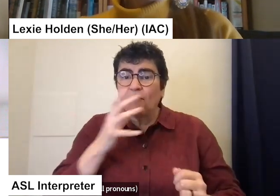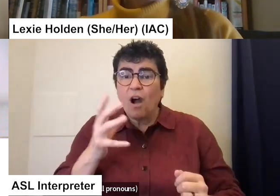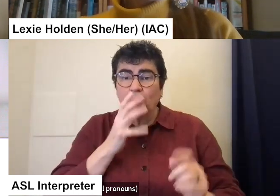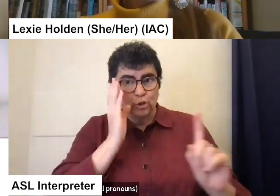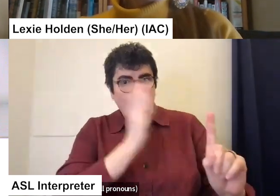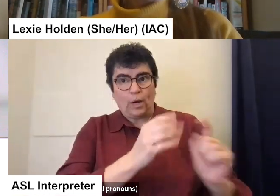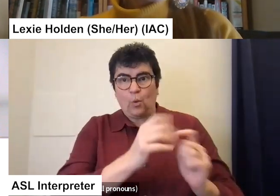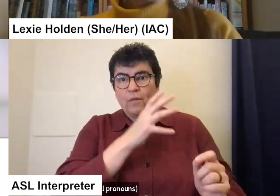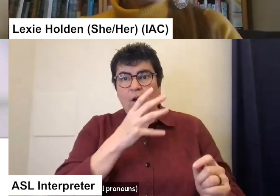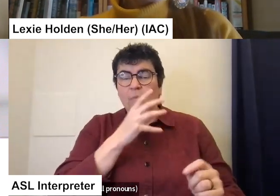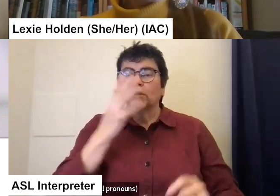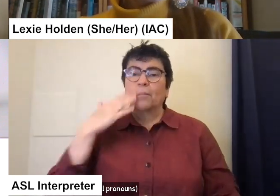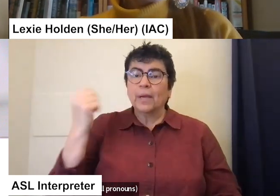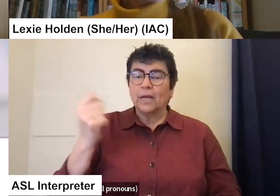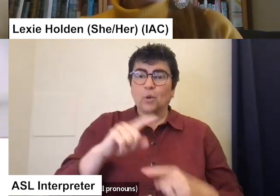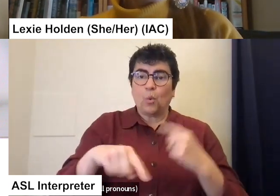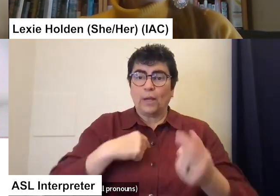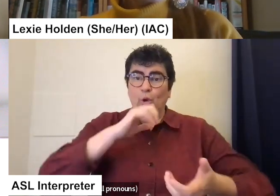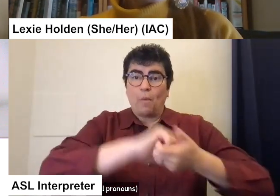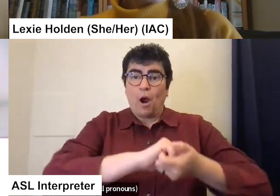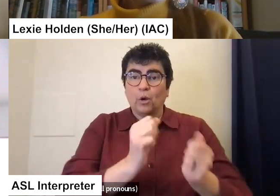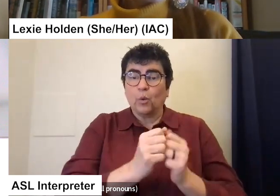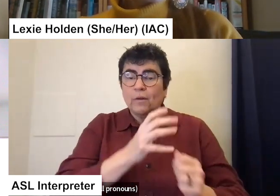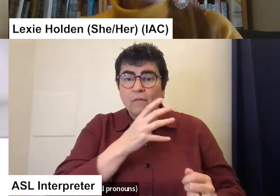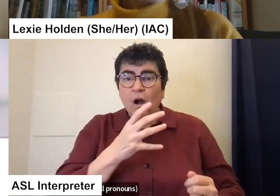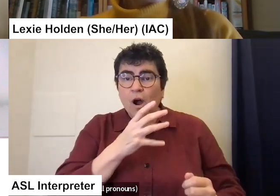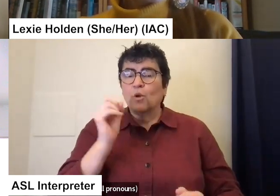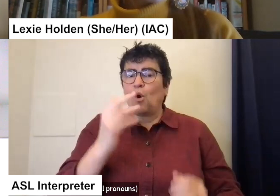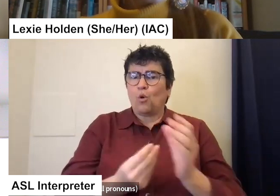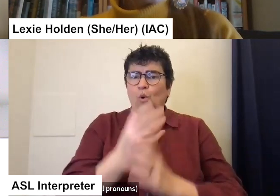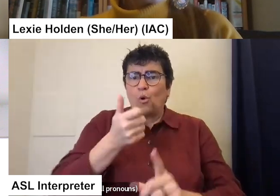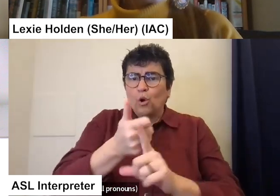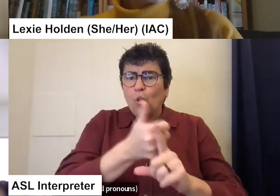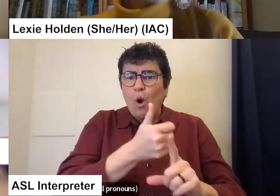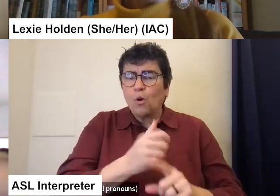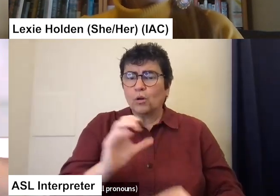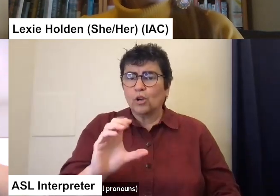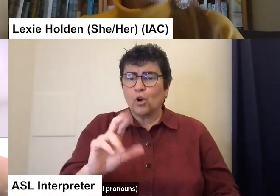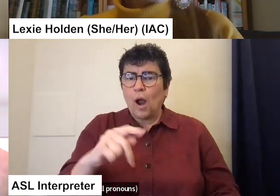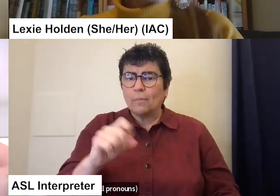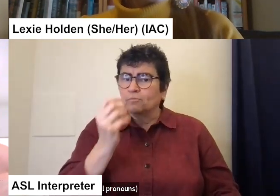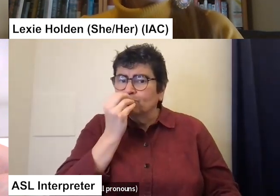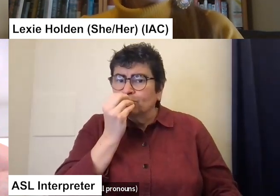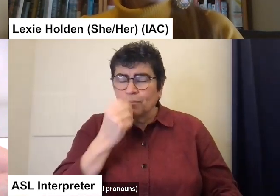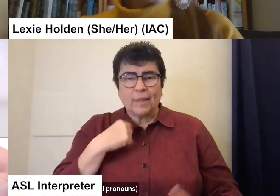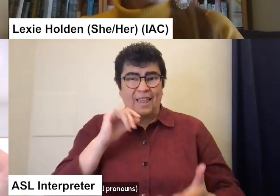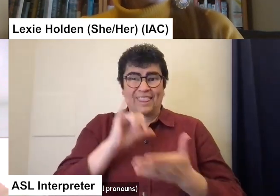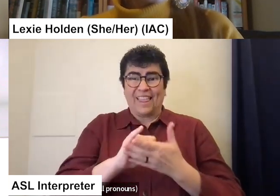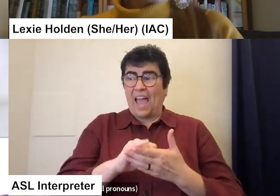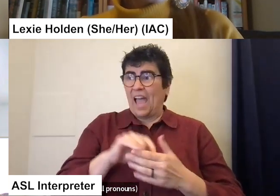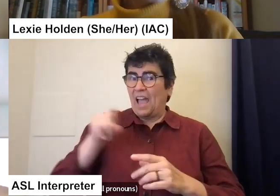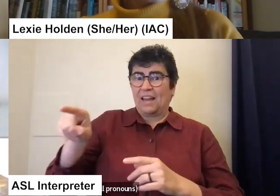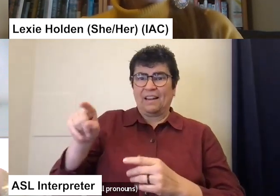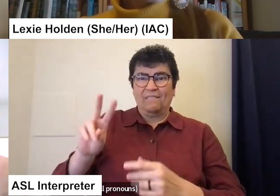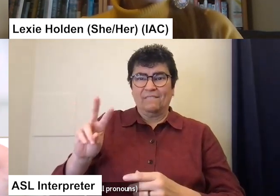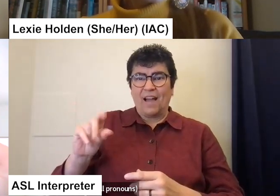farms, because when you partner with farms or you grow your own crops, again, you're moving away from that violence. You're